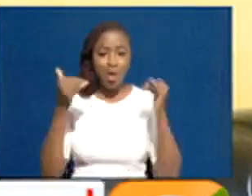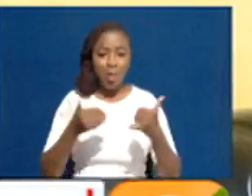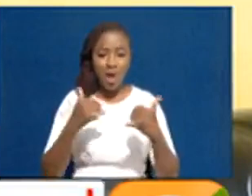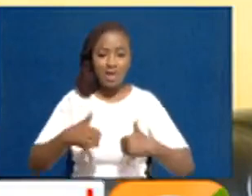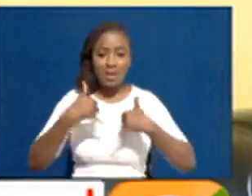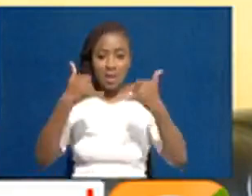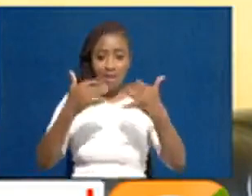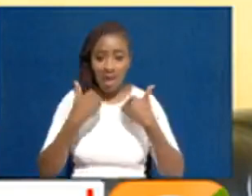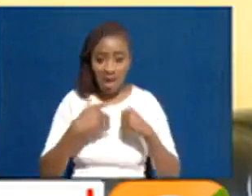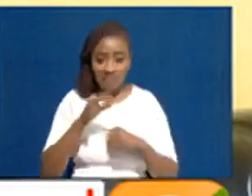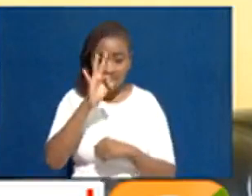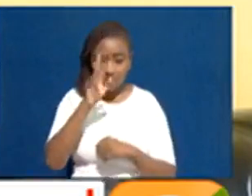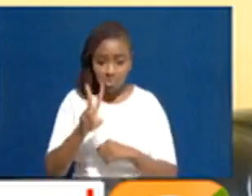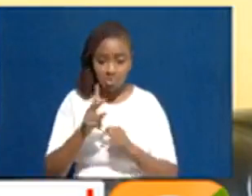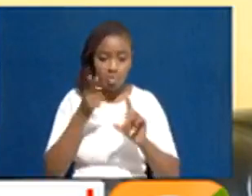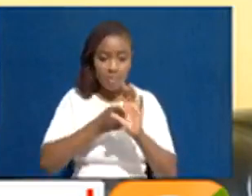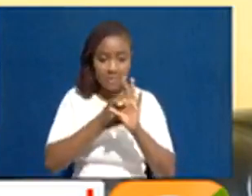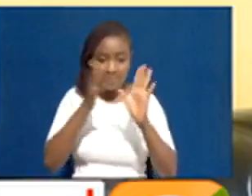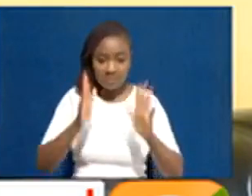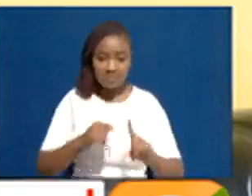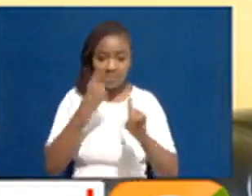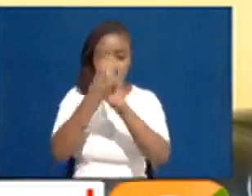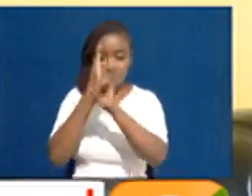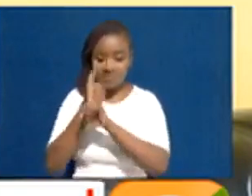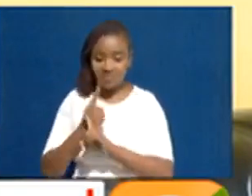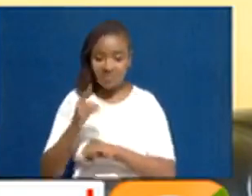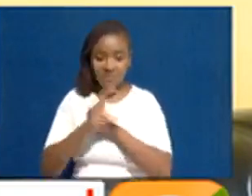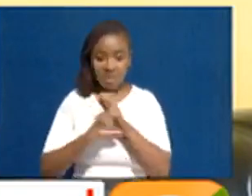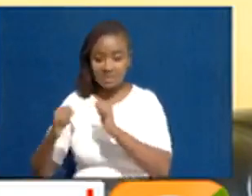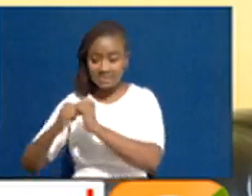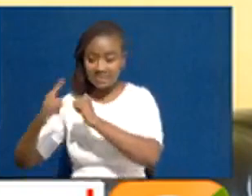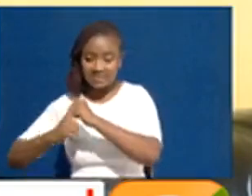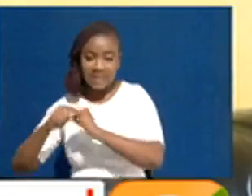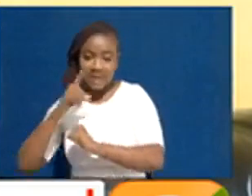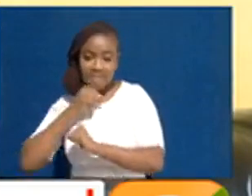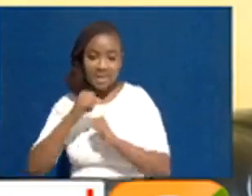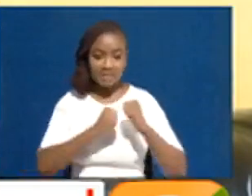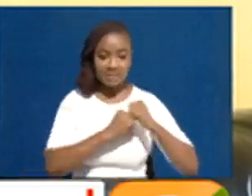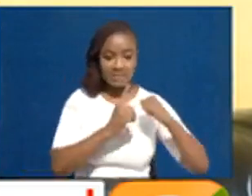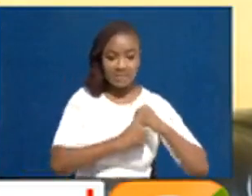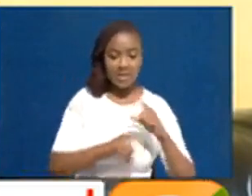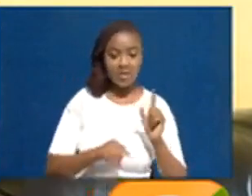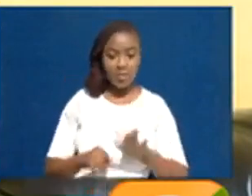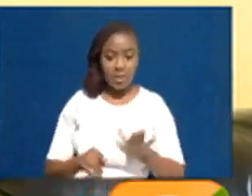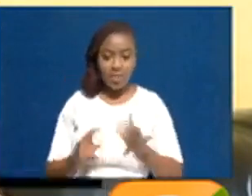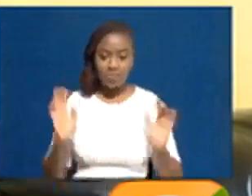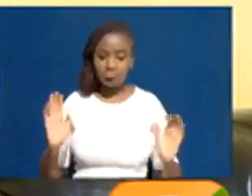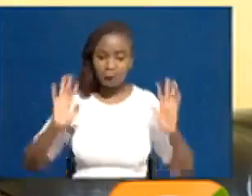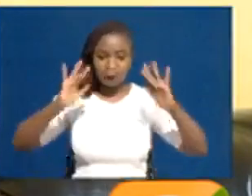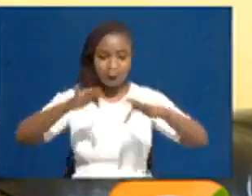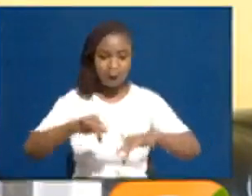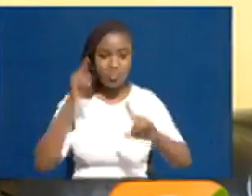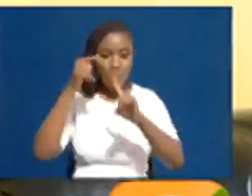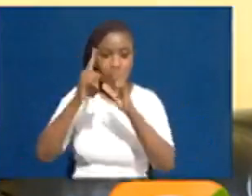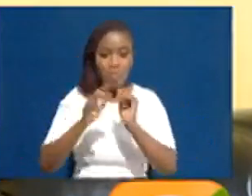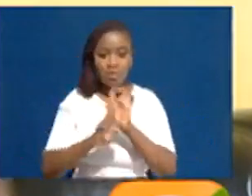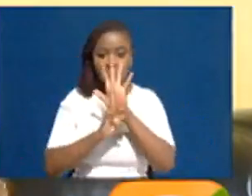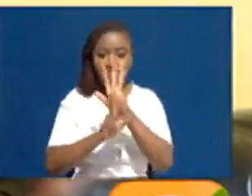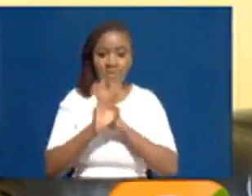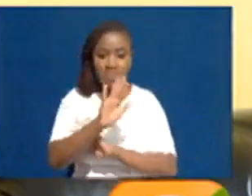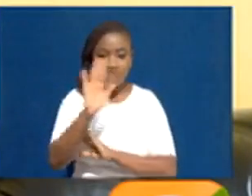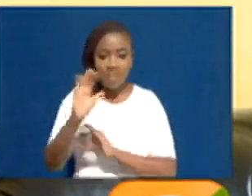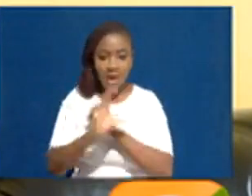32 participants from all over the world. That's 16 men, 16 women from all over the world coming to just represent their country and